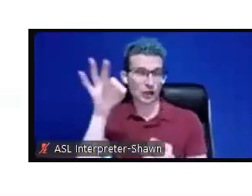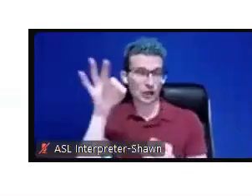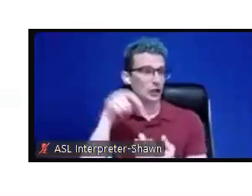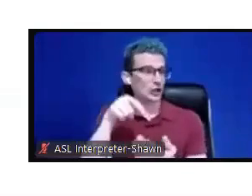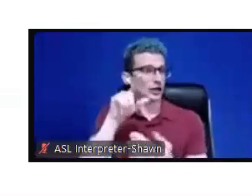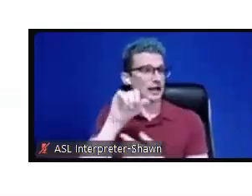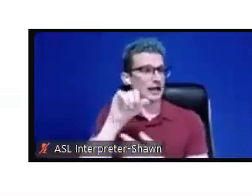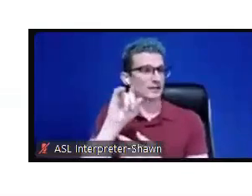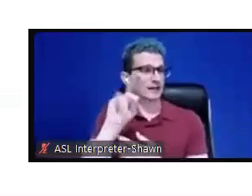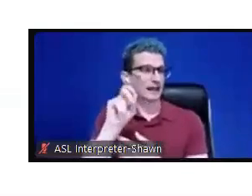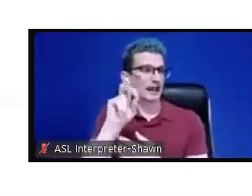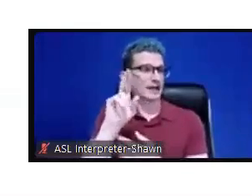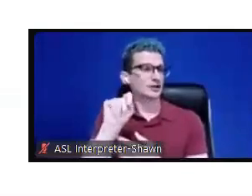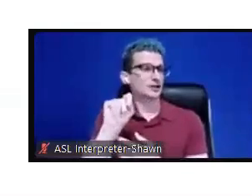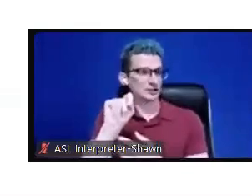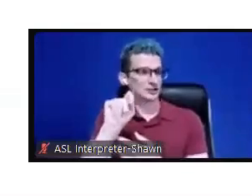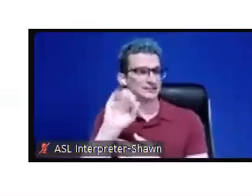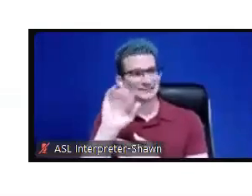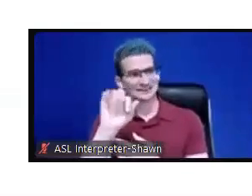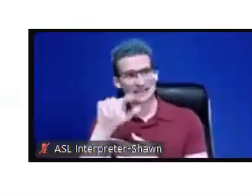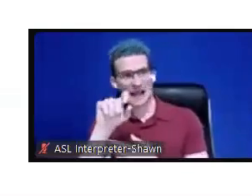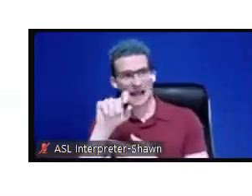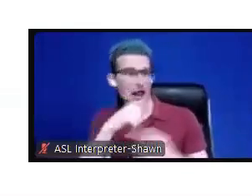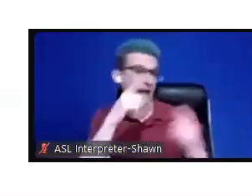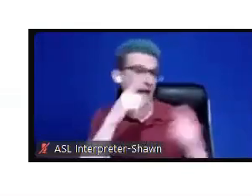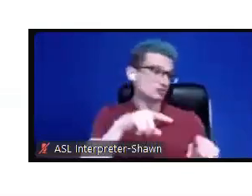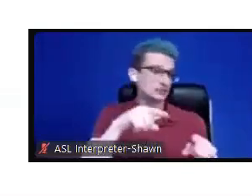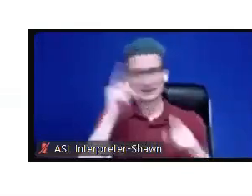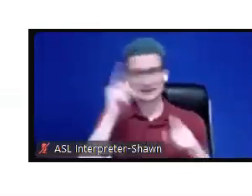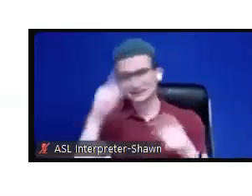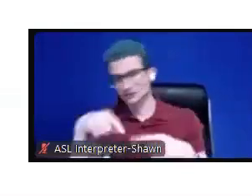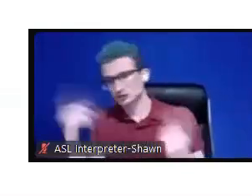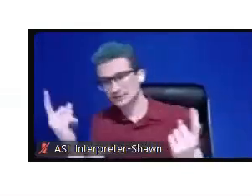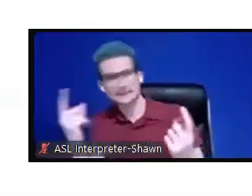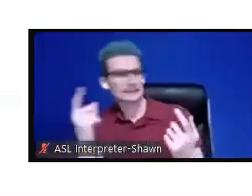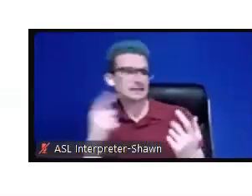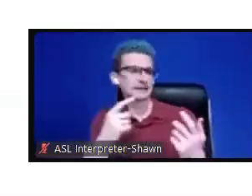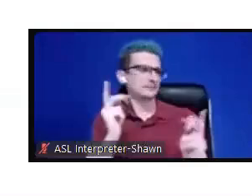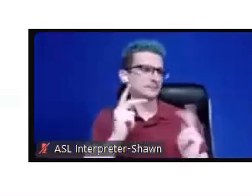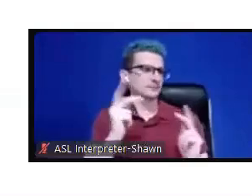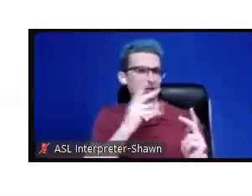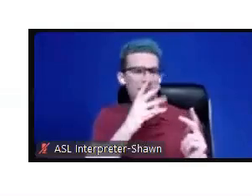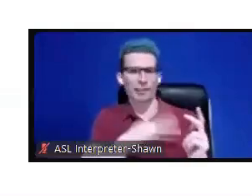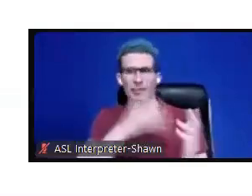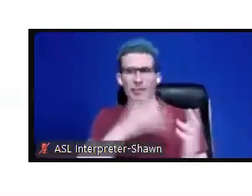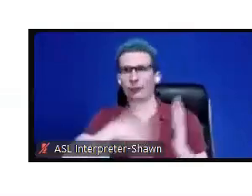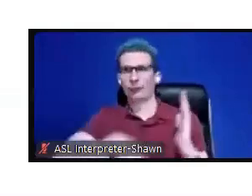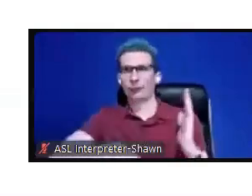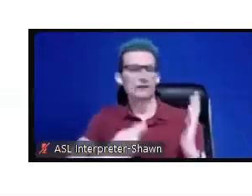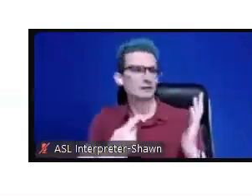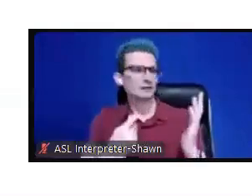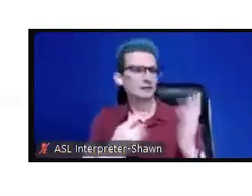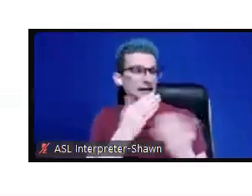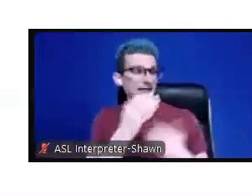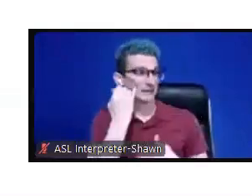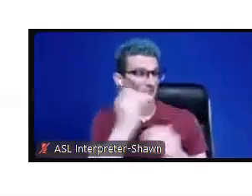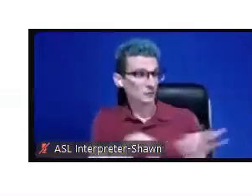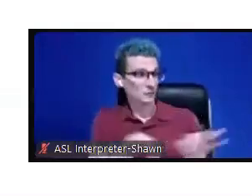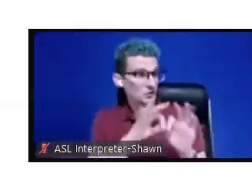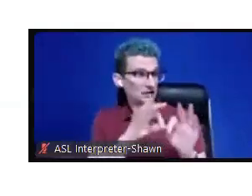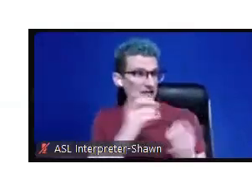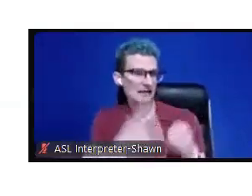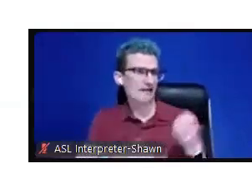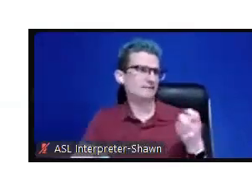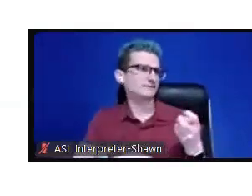I agree, disagree, somewhat agree, we just fly through those. I do. I fly through those even when it's important, it's hard to. So will you be